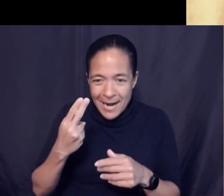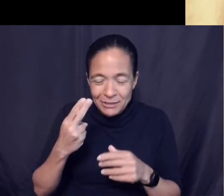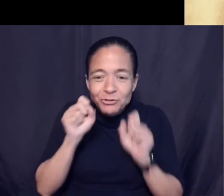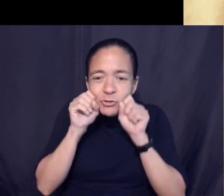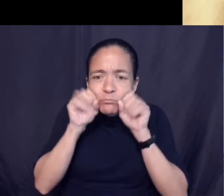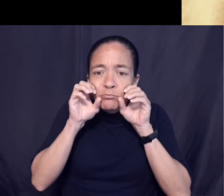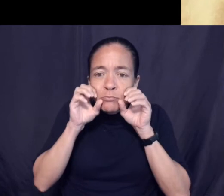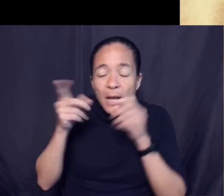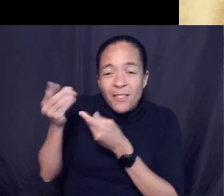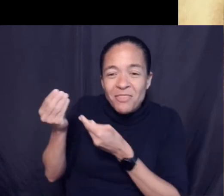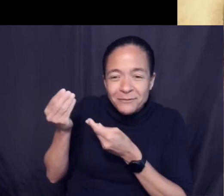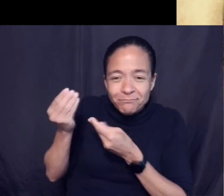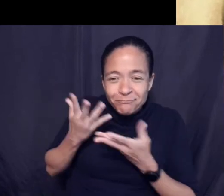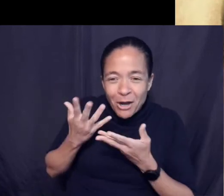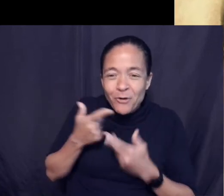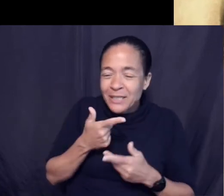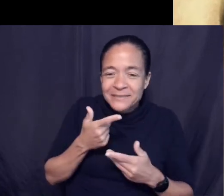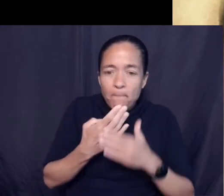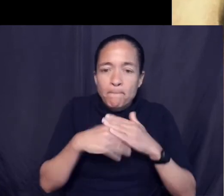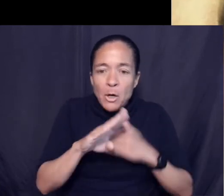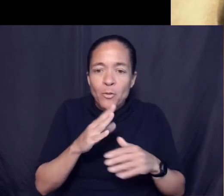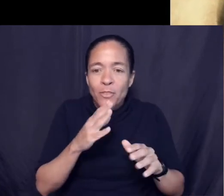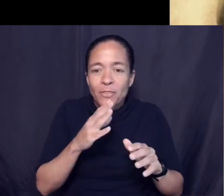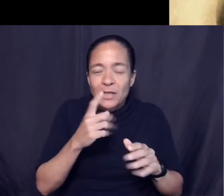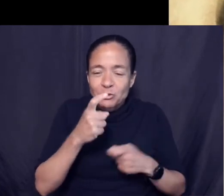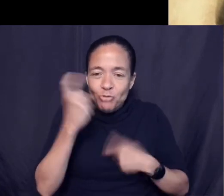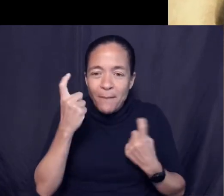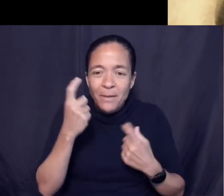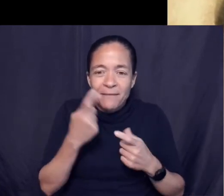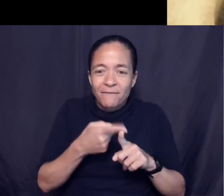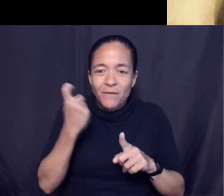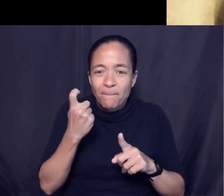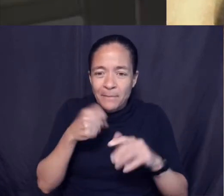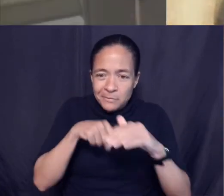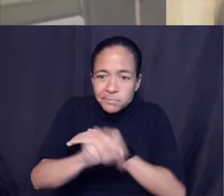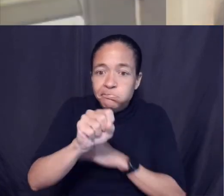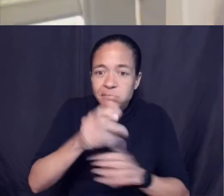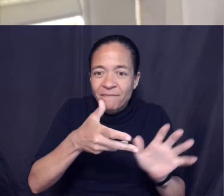her face. We were told that it was birth trauma because she had come out so fast.